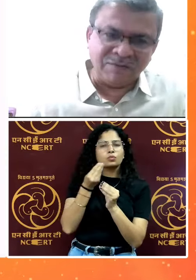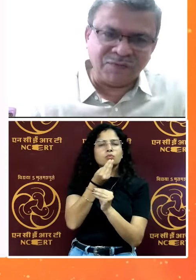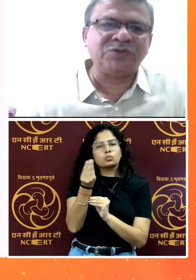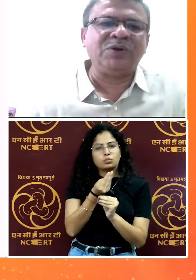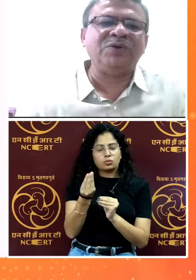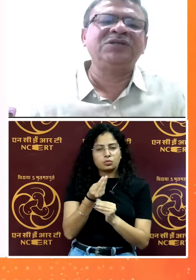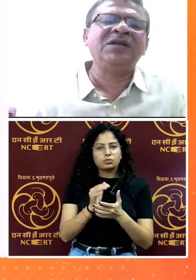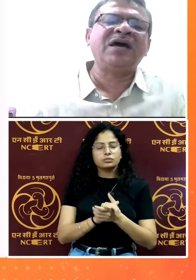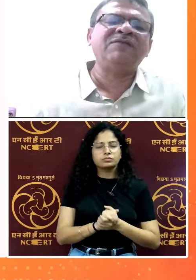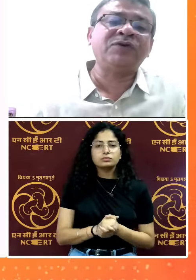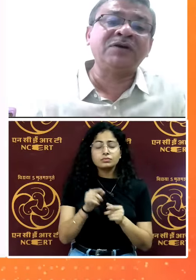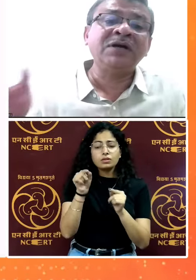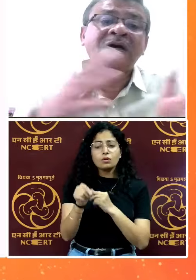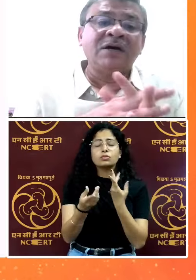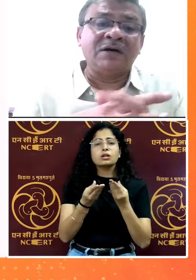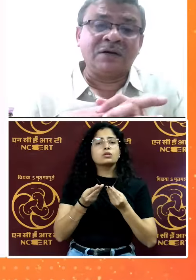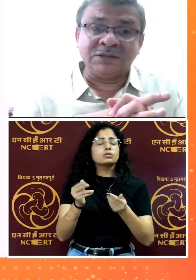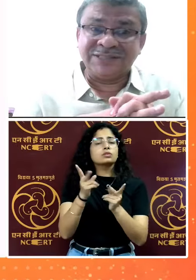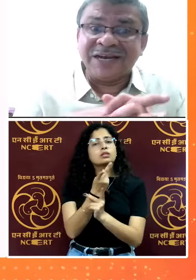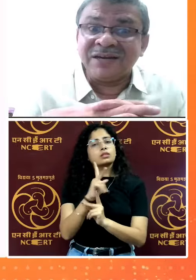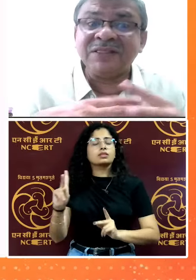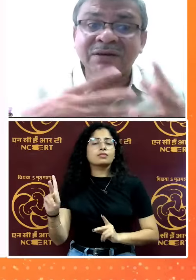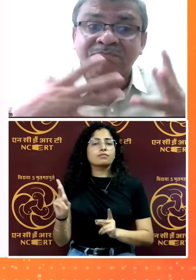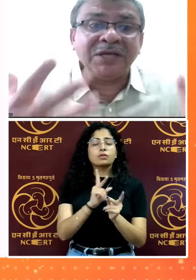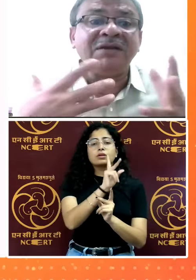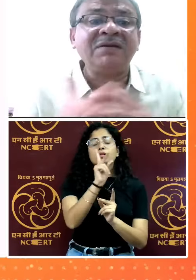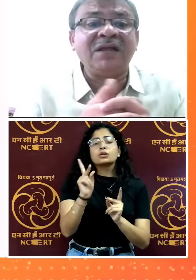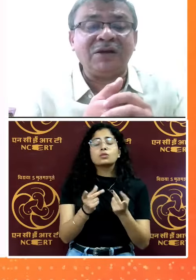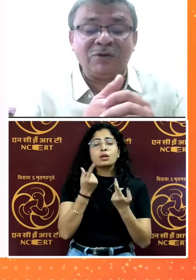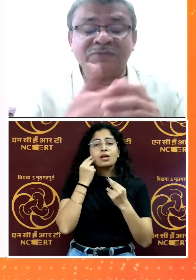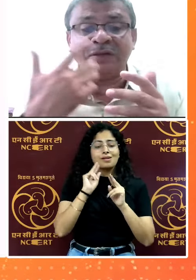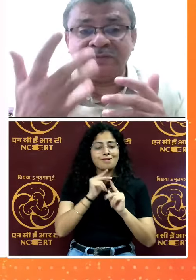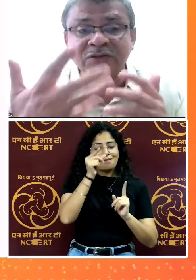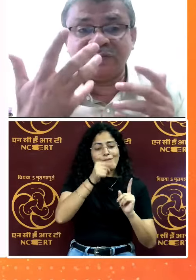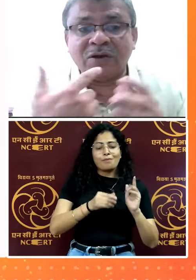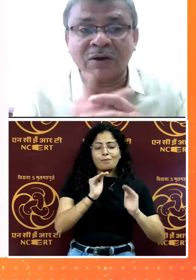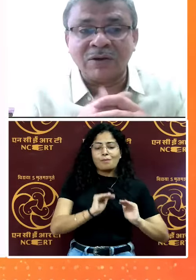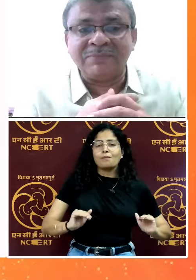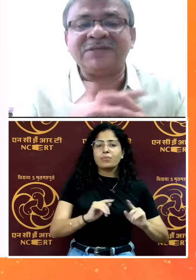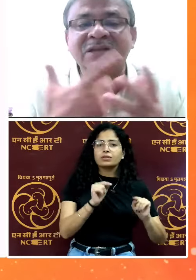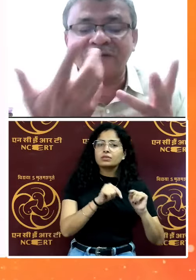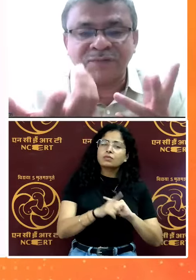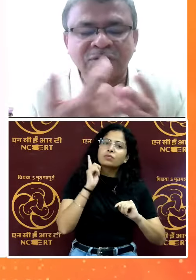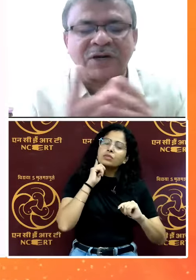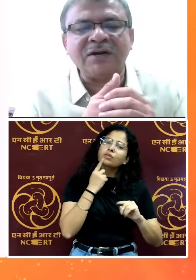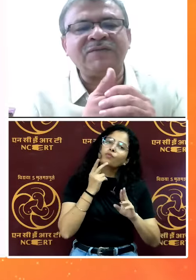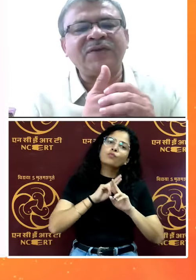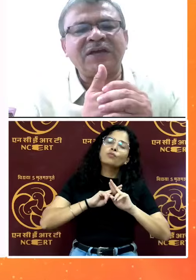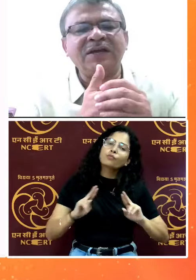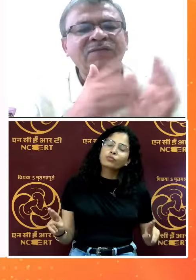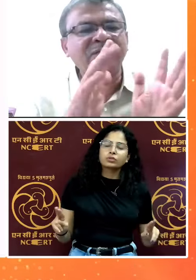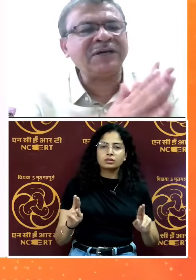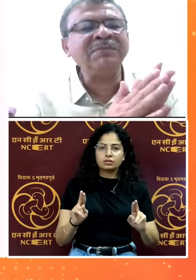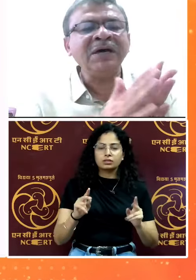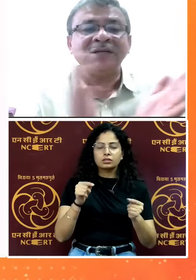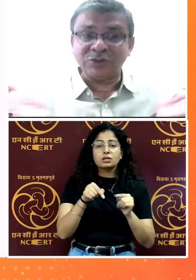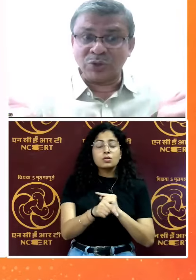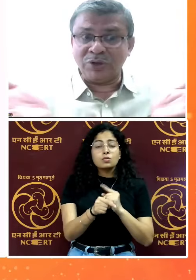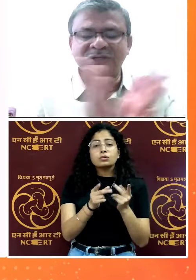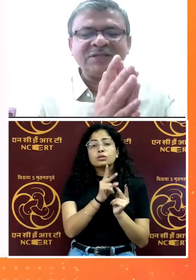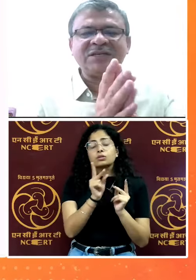have a different solution. And for children with complete hearing loss, which we call them as deaf or hard of hearing, for